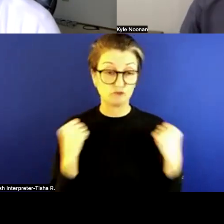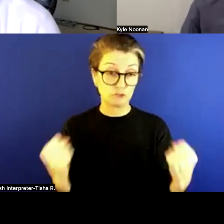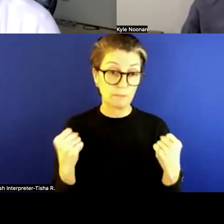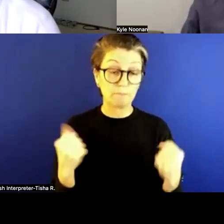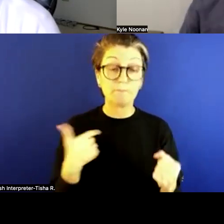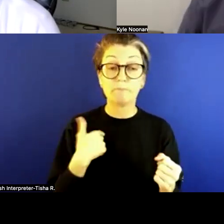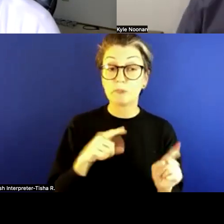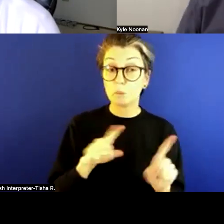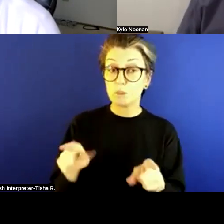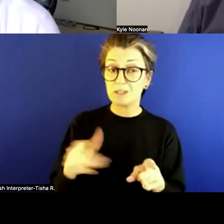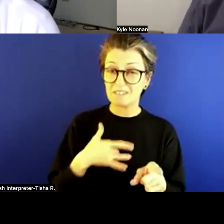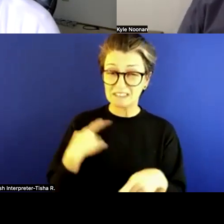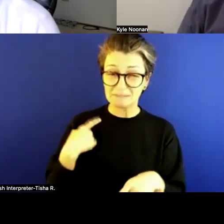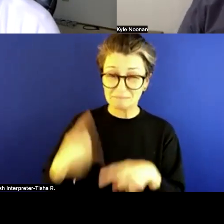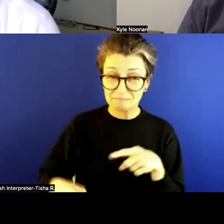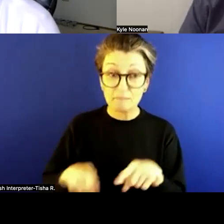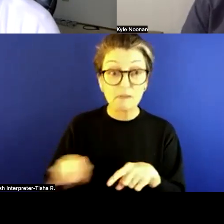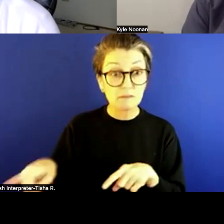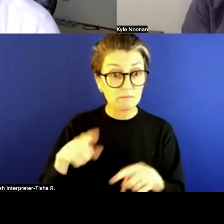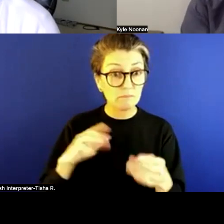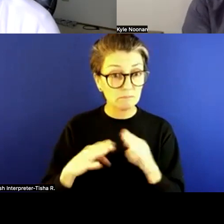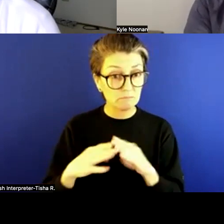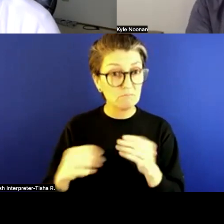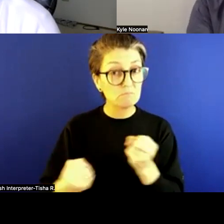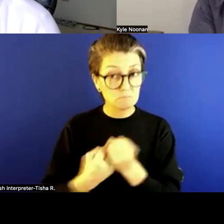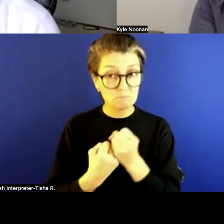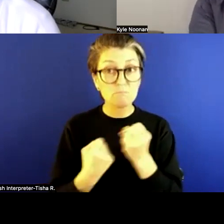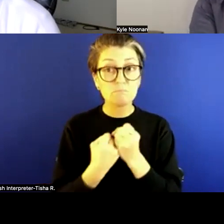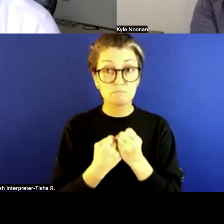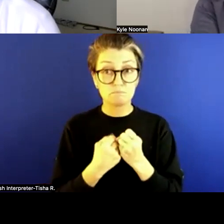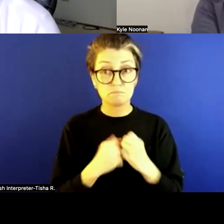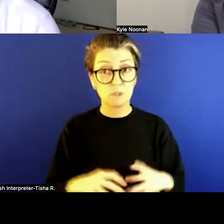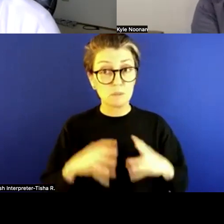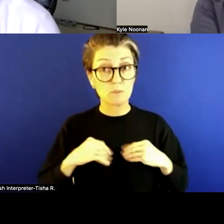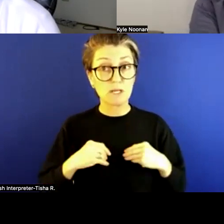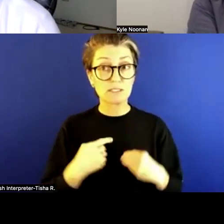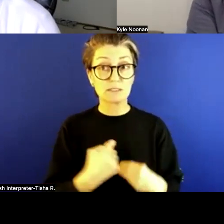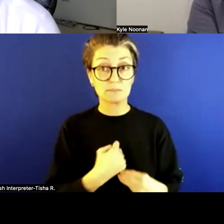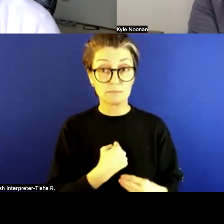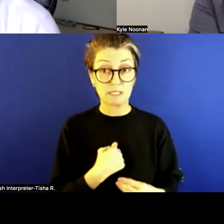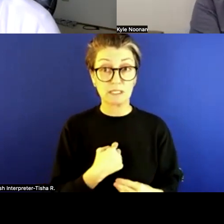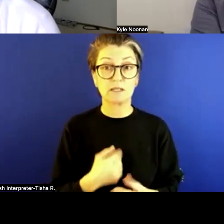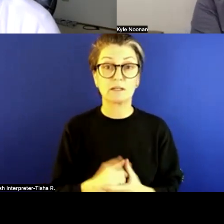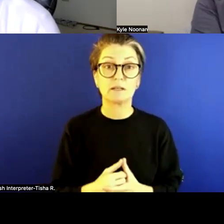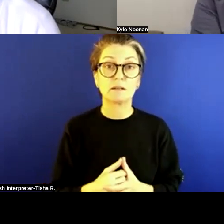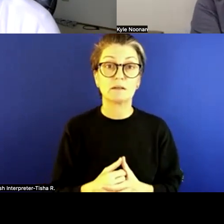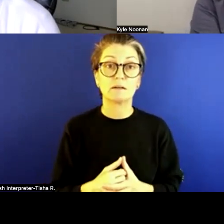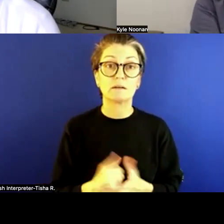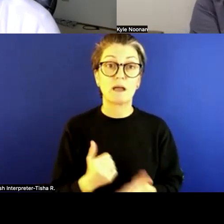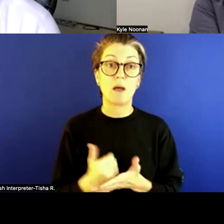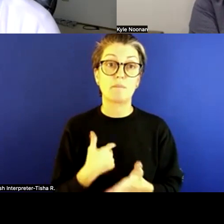I could do anything. And then, the supportive community there really did embrace me and literally and figuratively get me back on my feet.